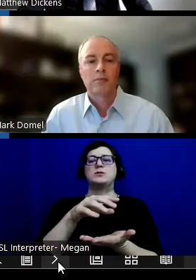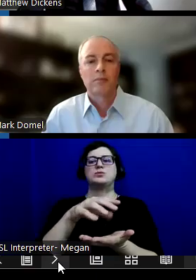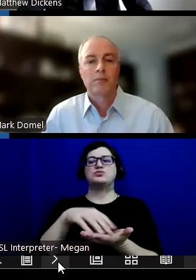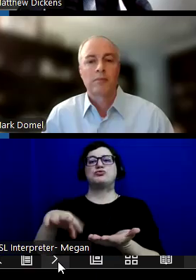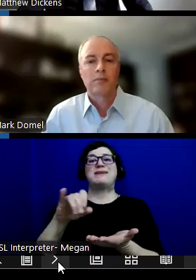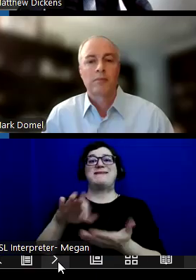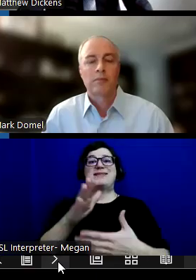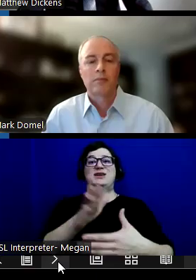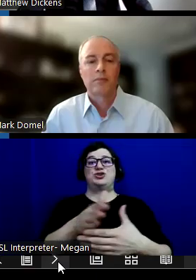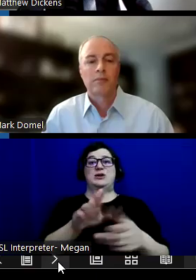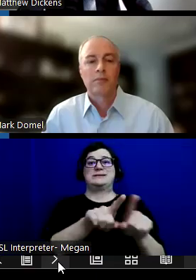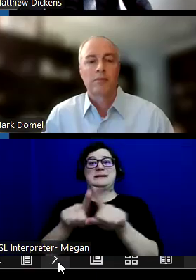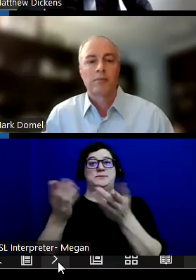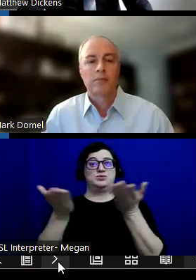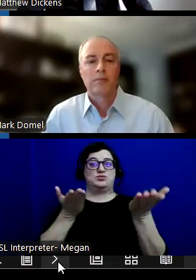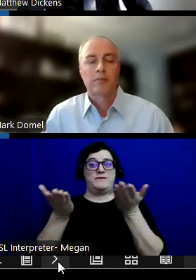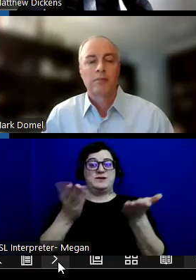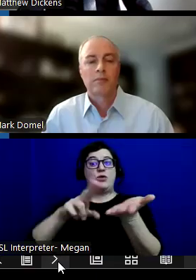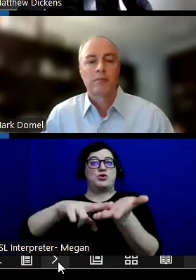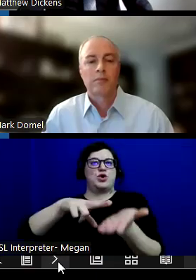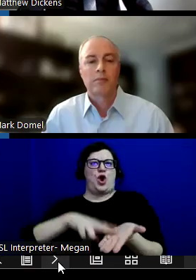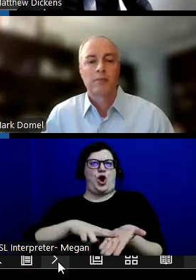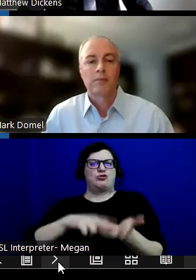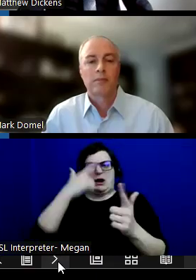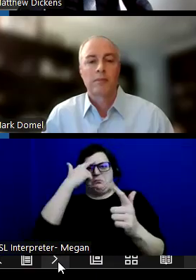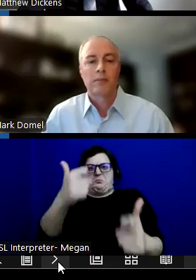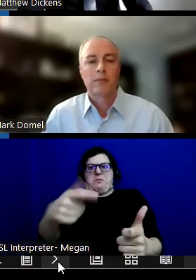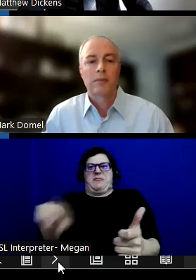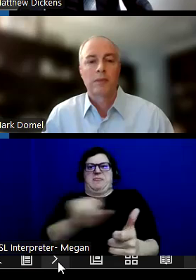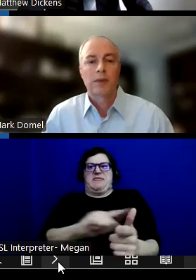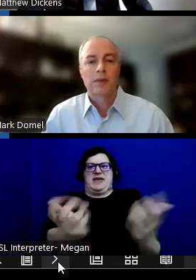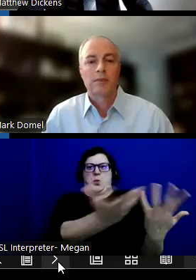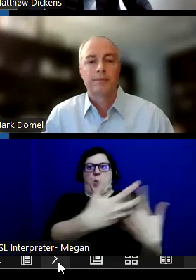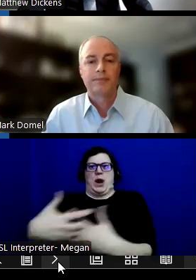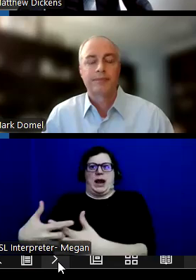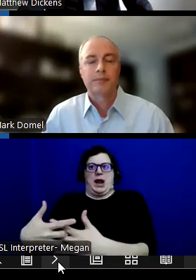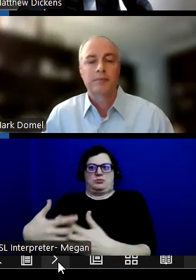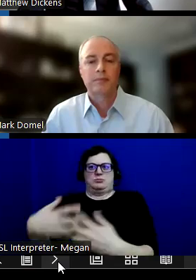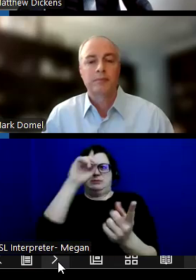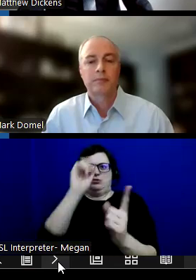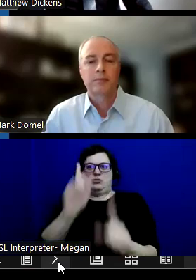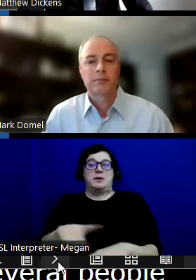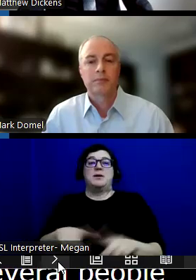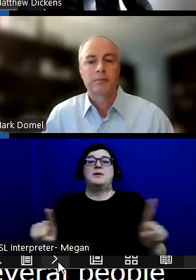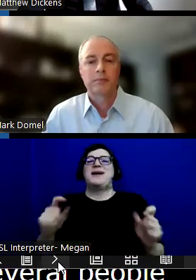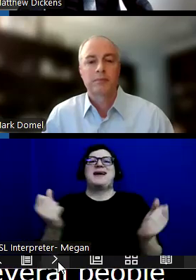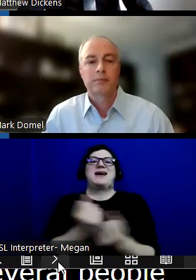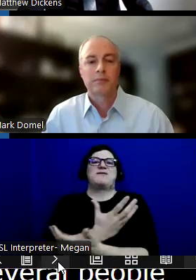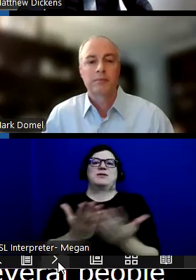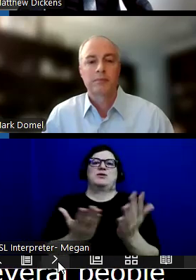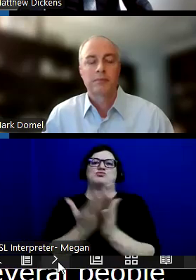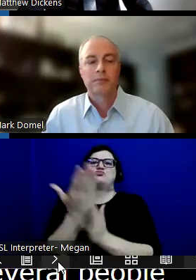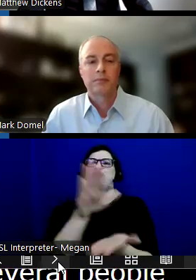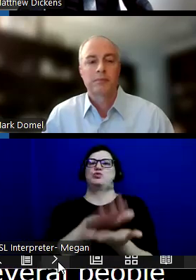their contract with the school can work out an agreement. But that is done through, all of that will be done through the